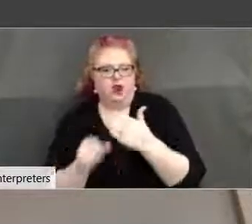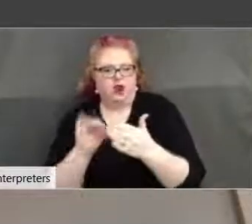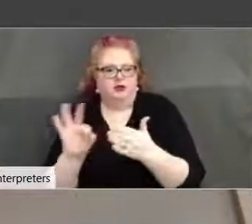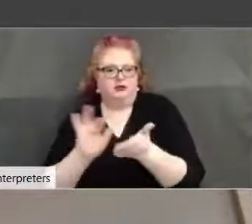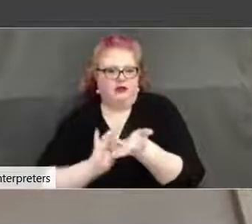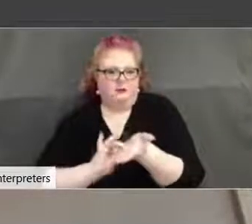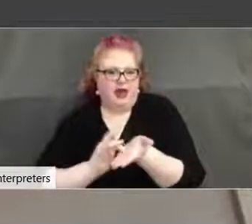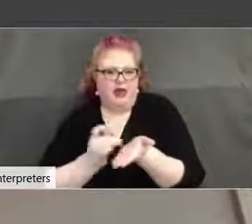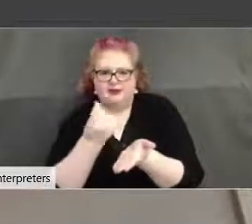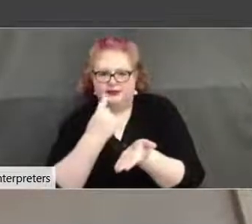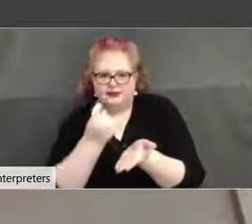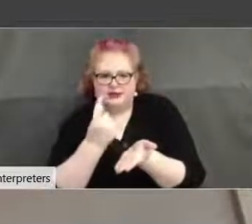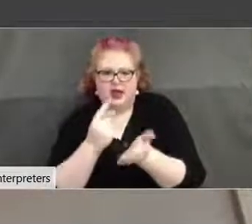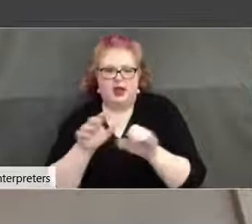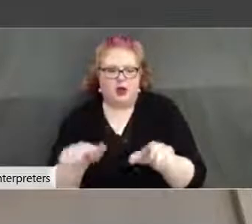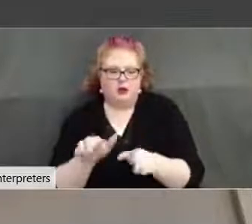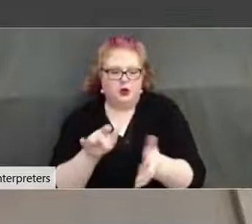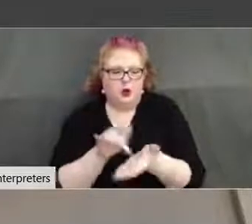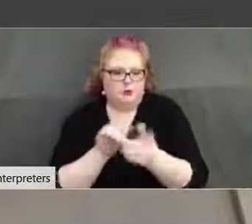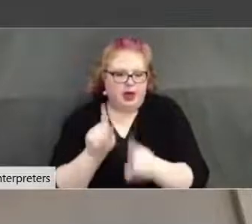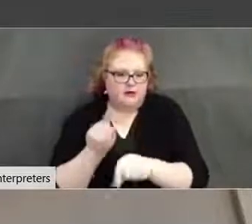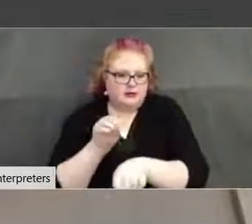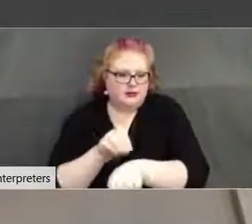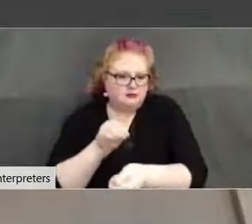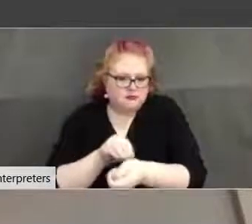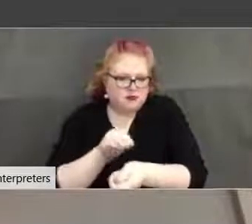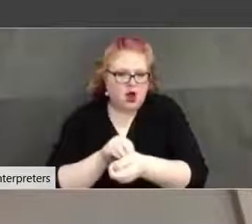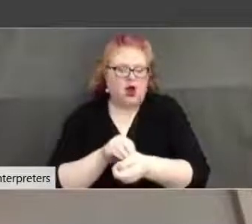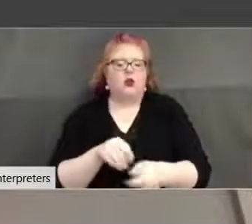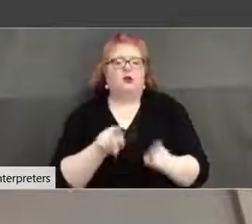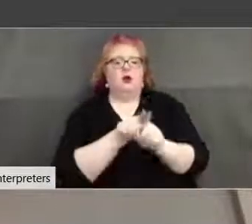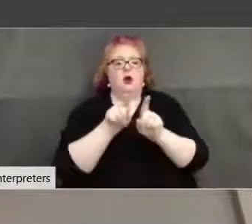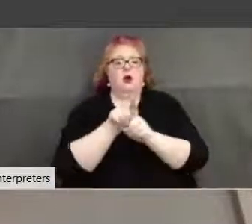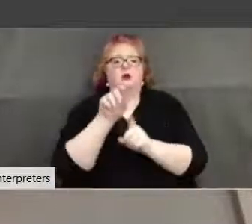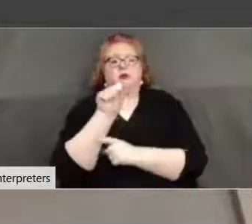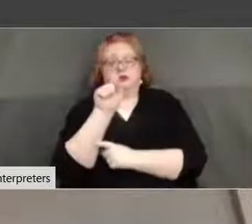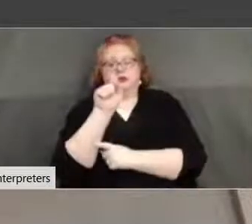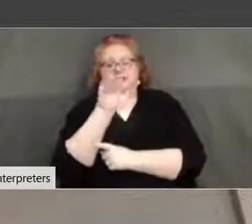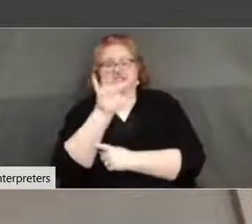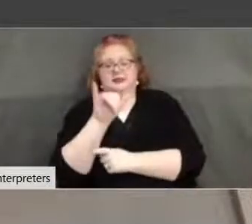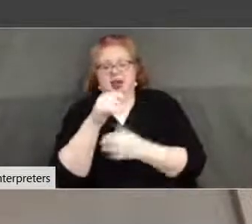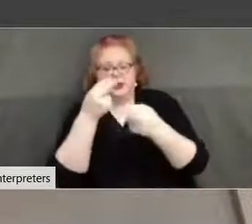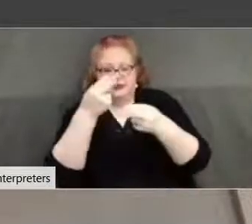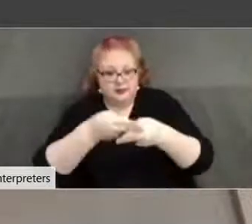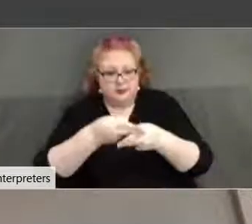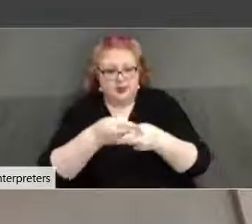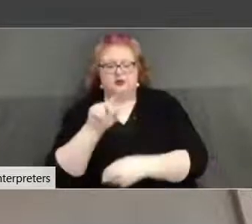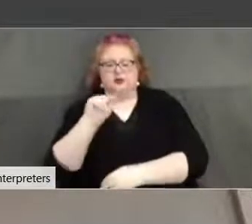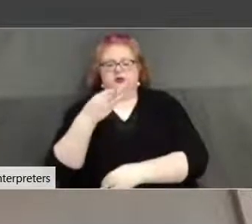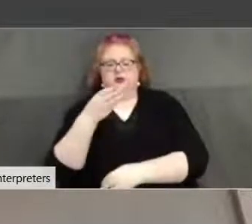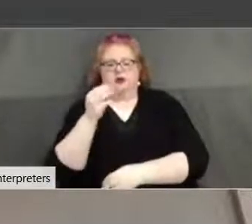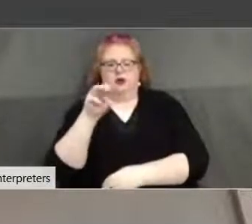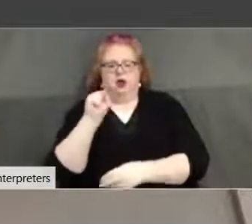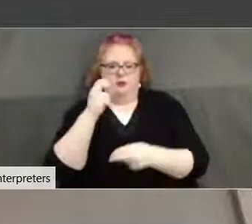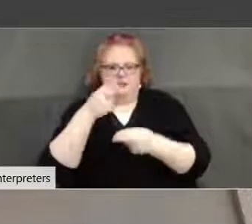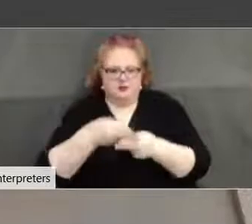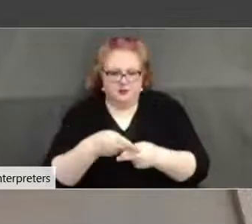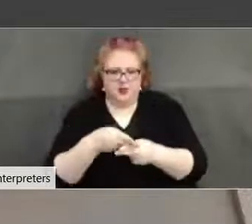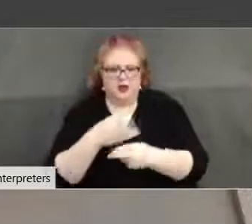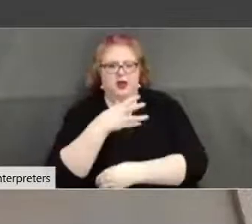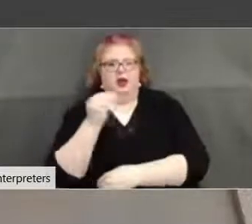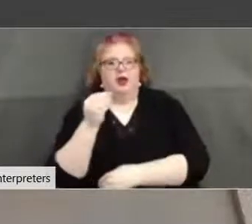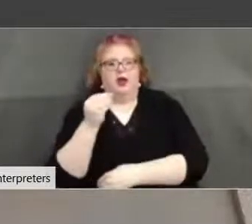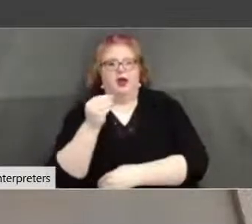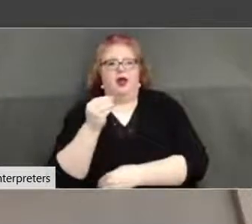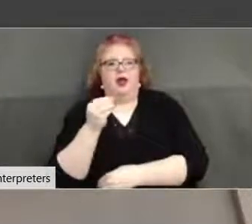that also, as Stacy said and Tom has said, we're getting this great gift.